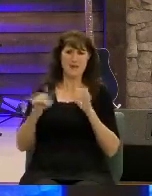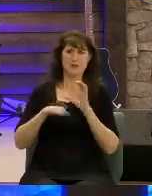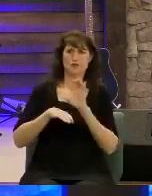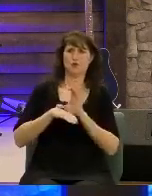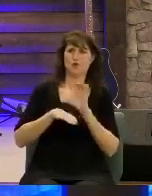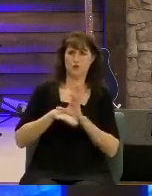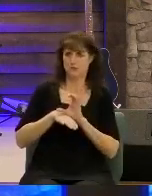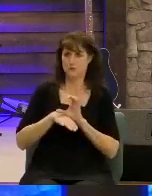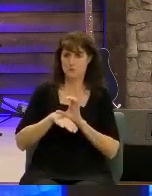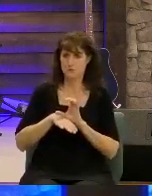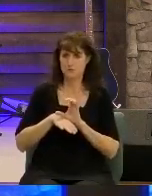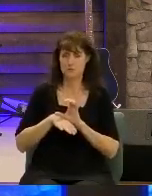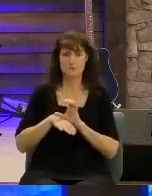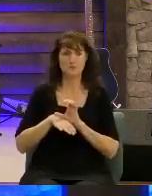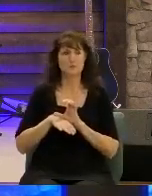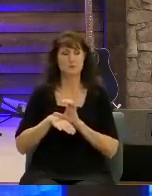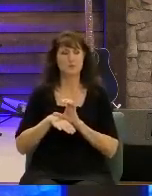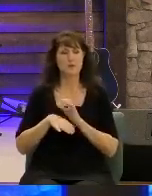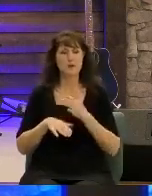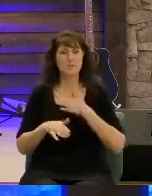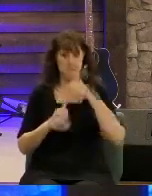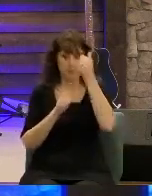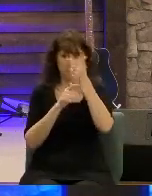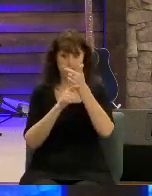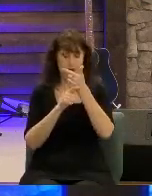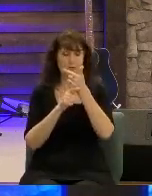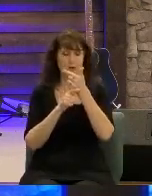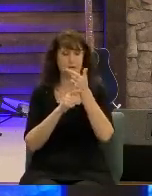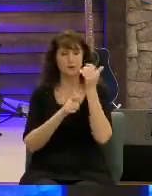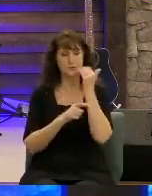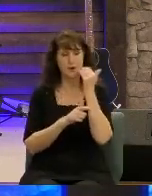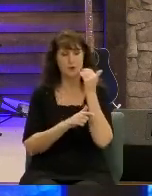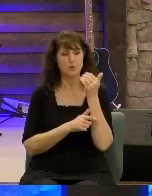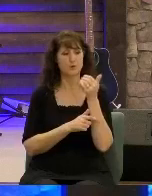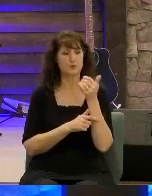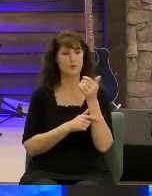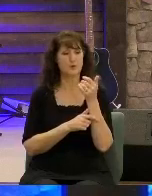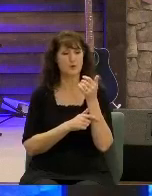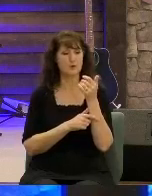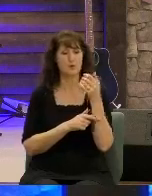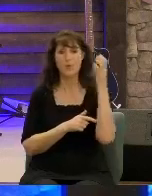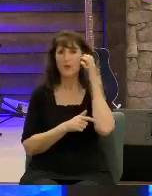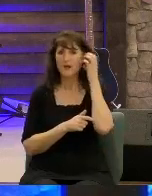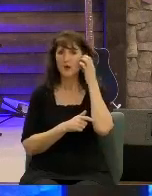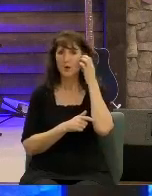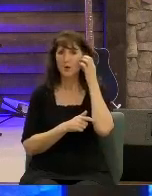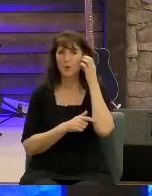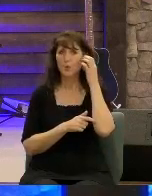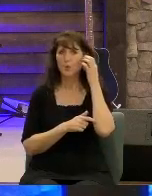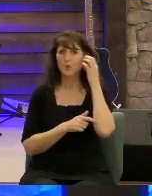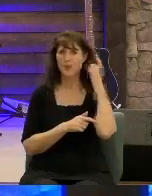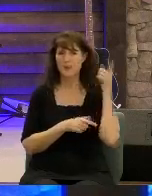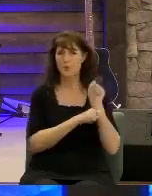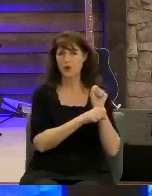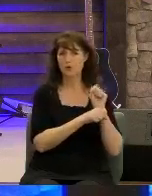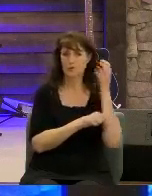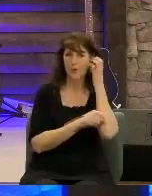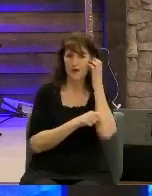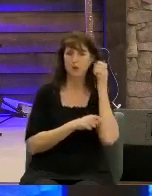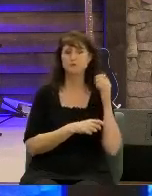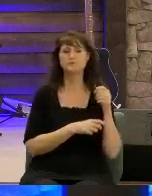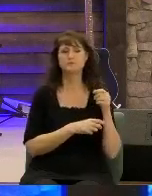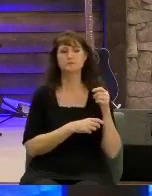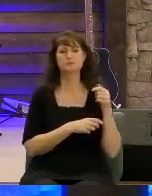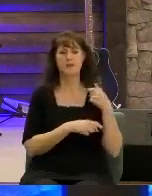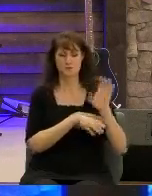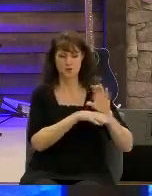brother in Greeley, Colorado, you know George Klein, but the radio station he works for, he has a